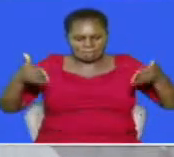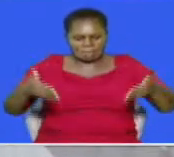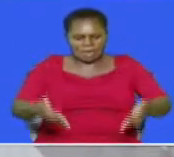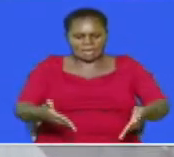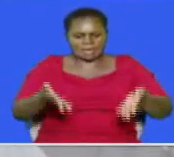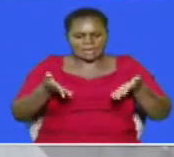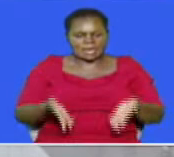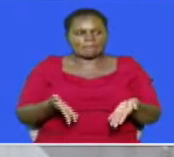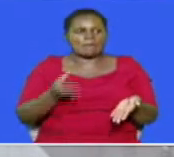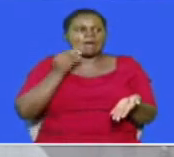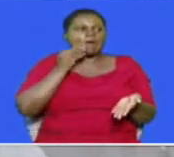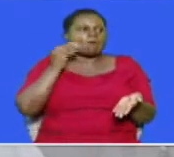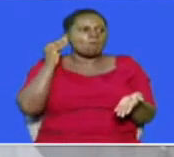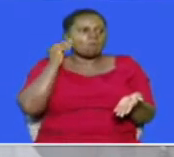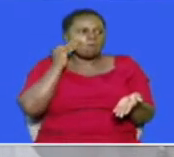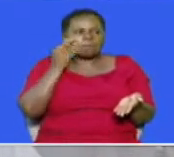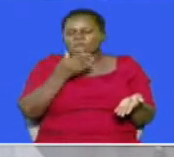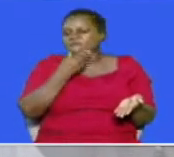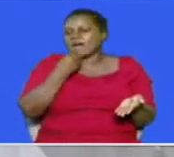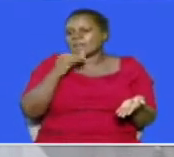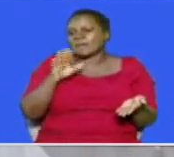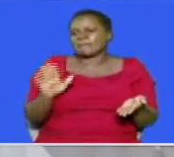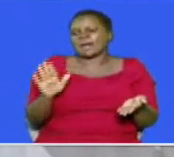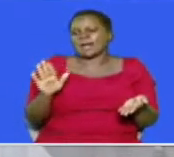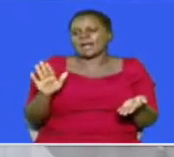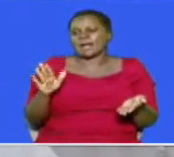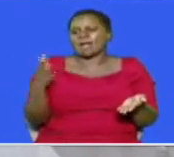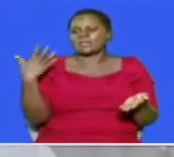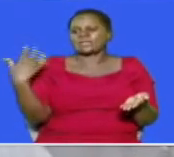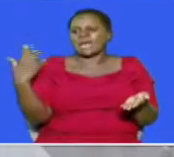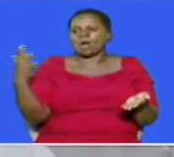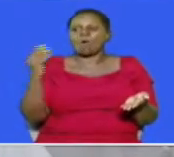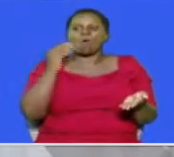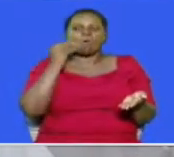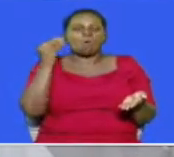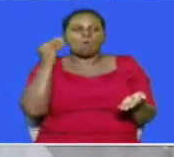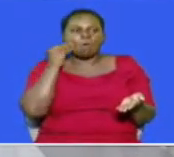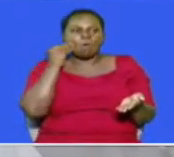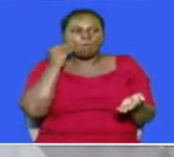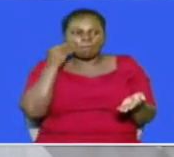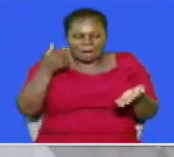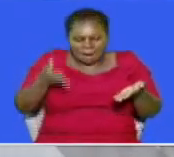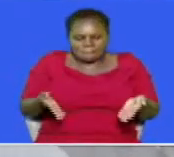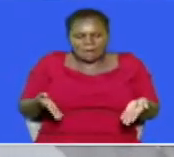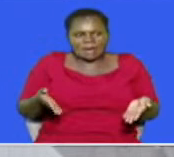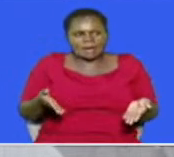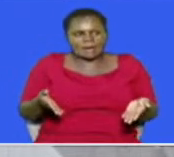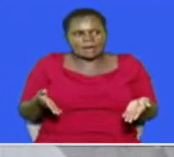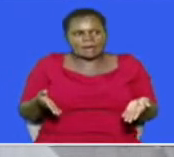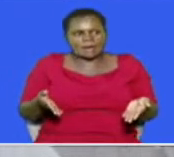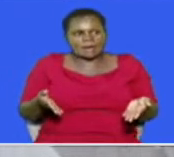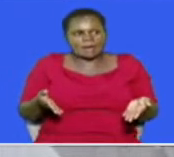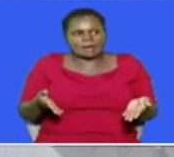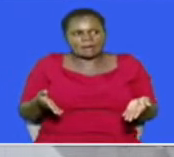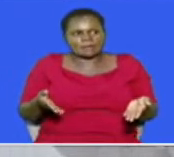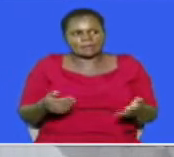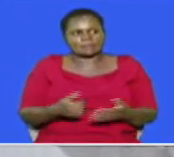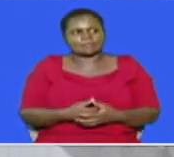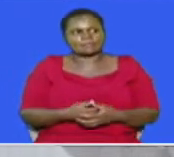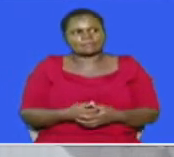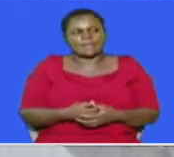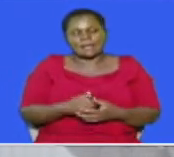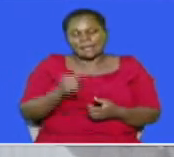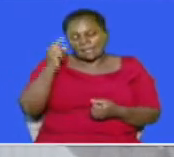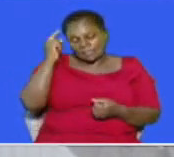here at Mheshimiwa Sankok home here at Ewasongiro, where we are, just in this compound.